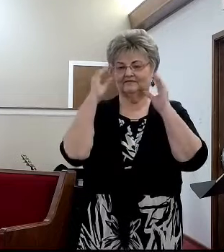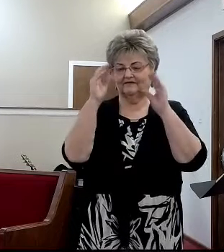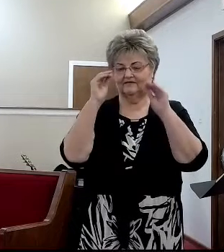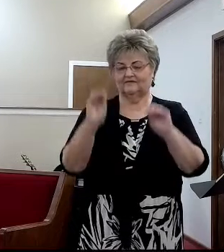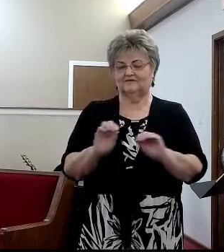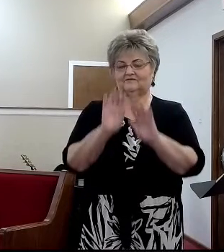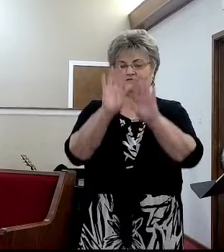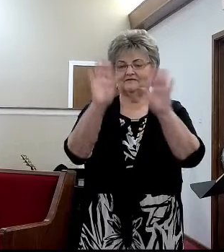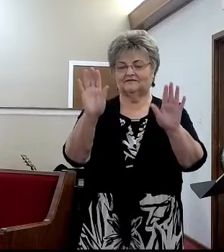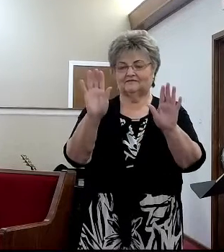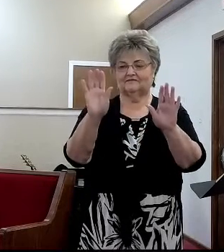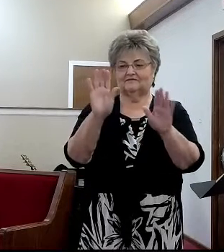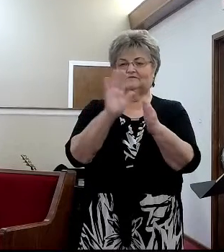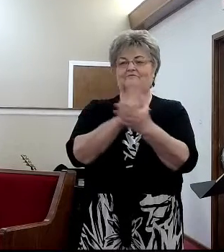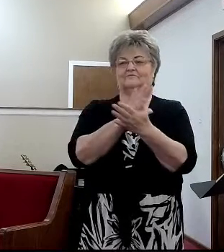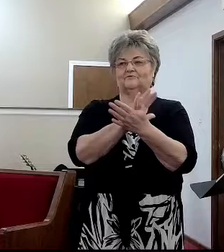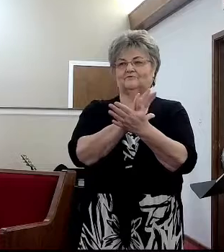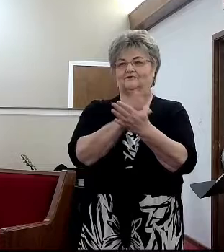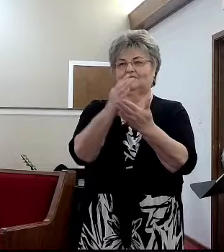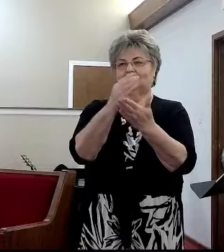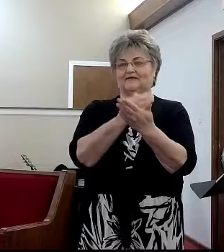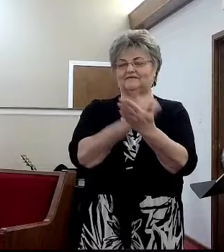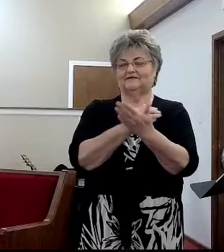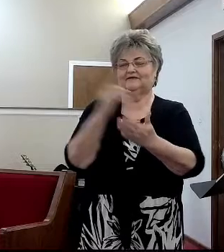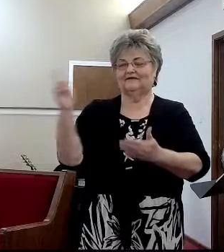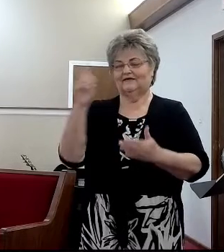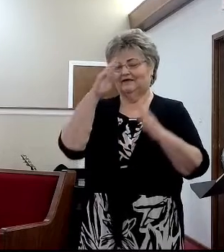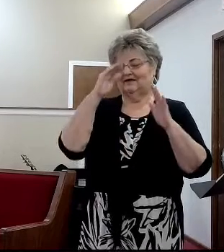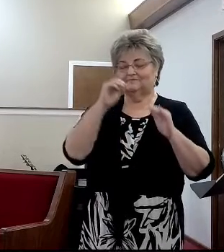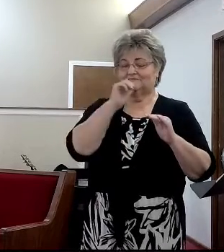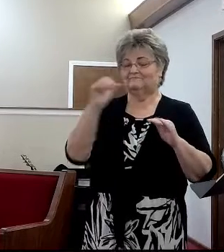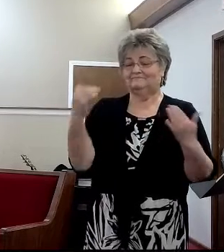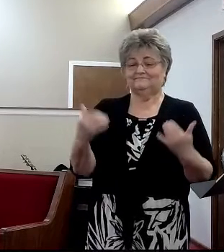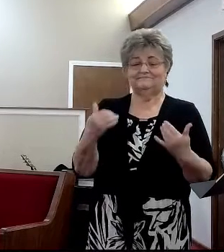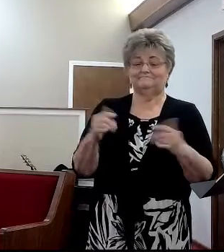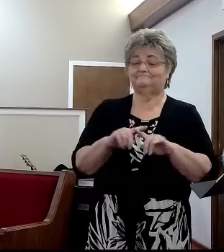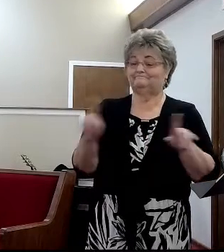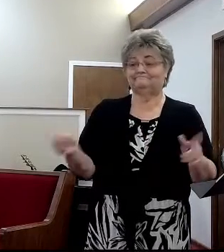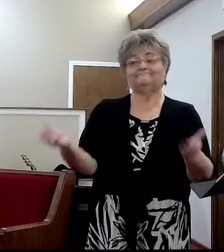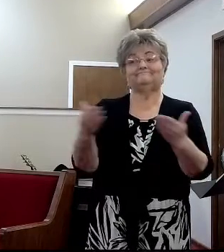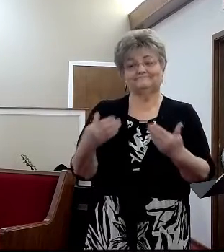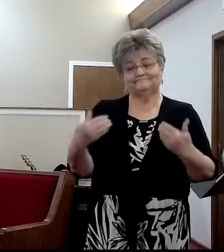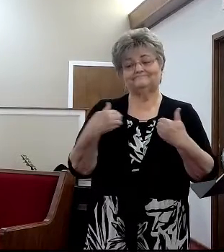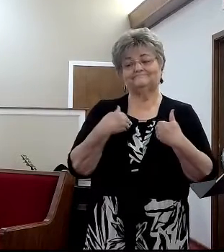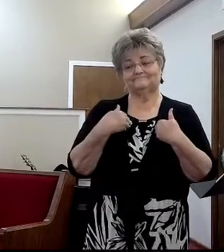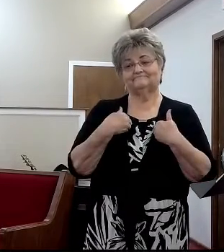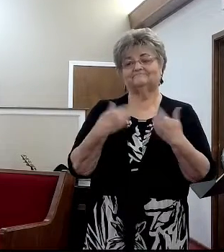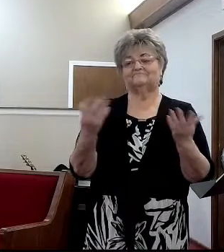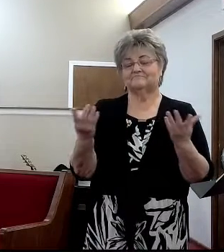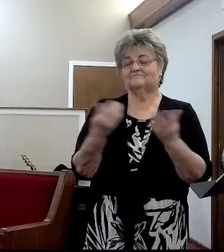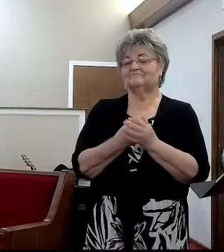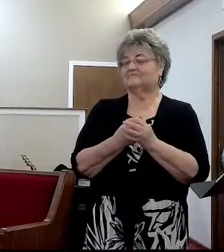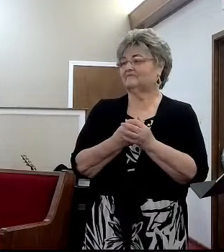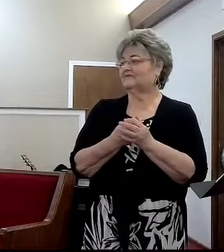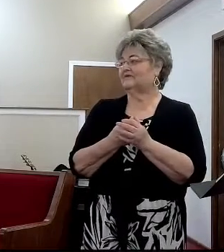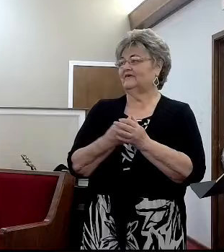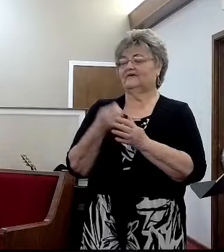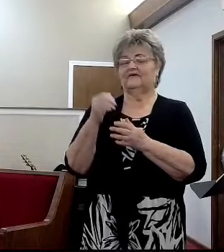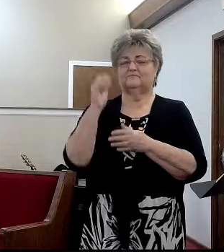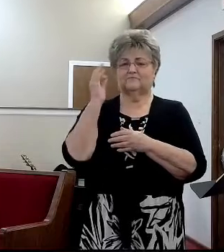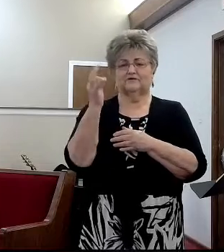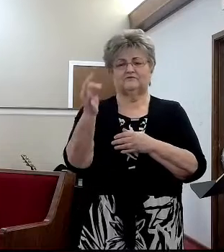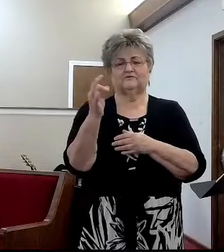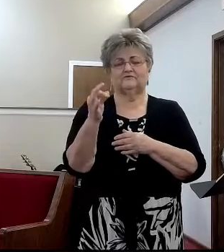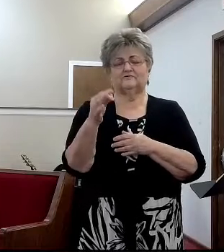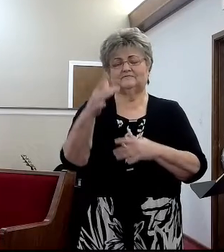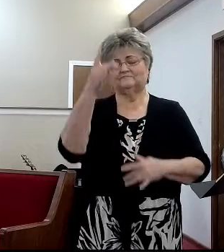go after you again. And here I am. So anyway, if you can please pray for Pastor. He's not feeling well, had a